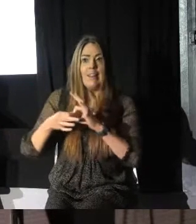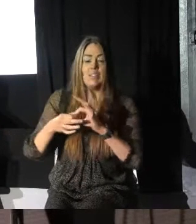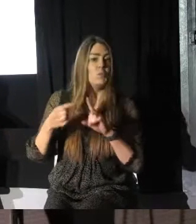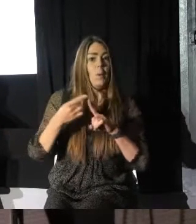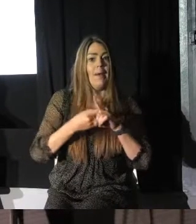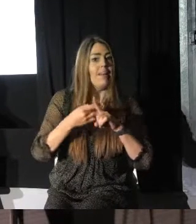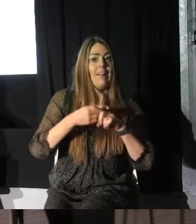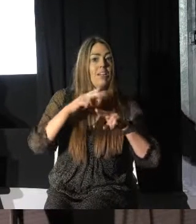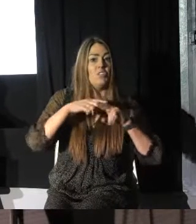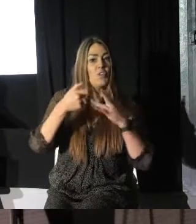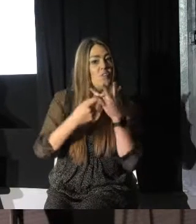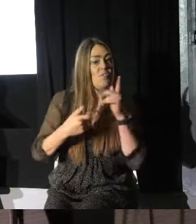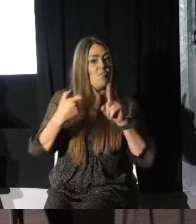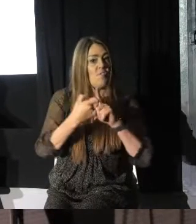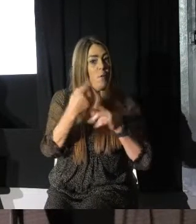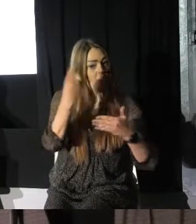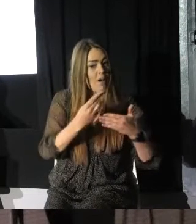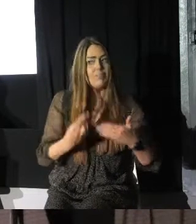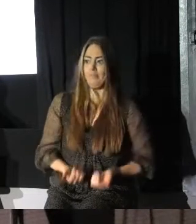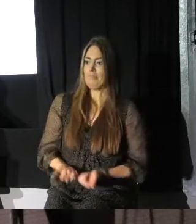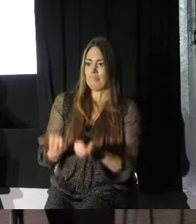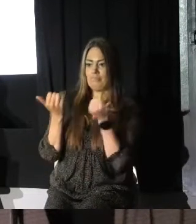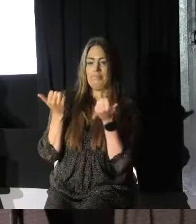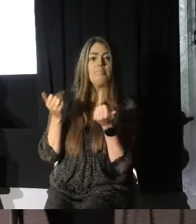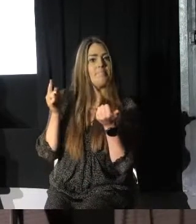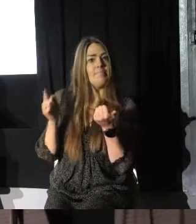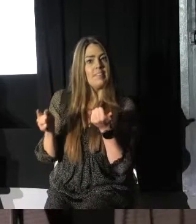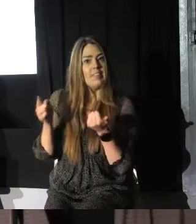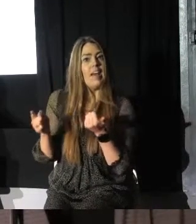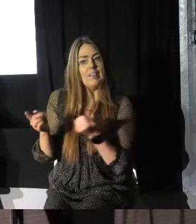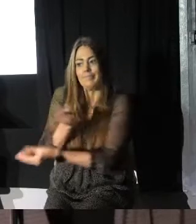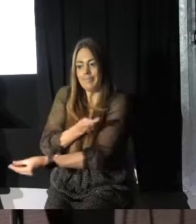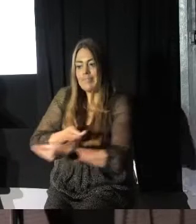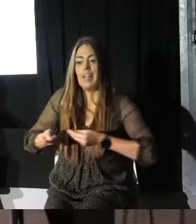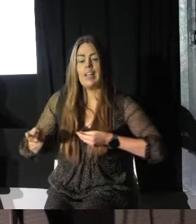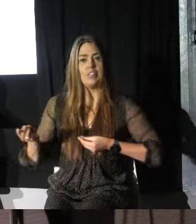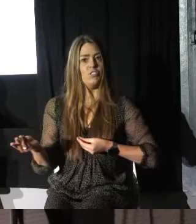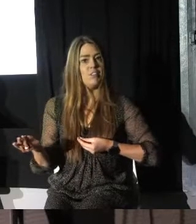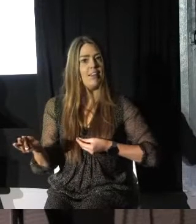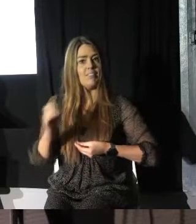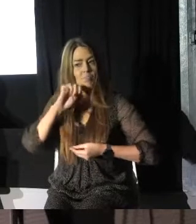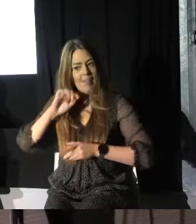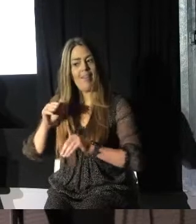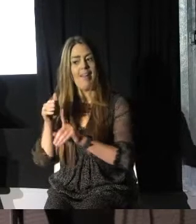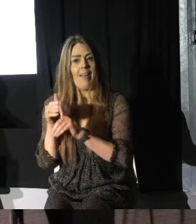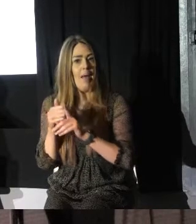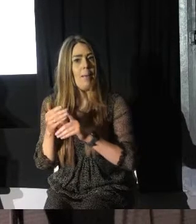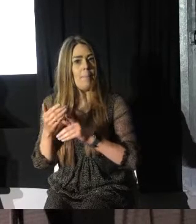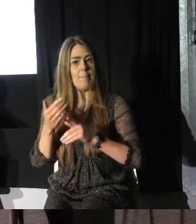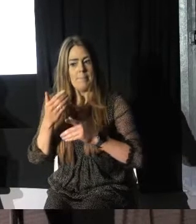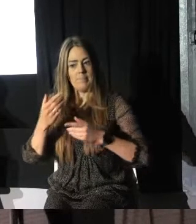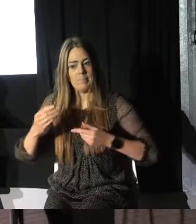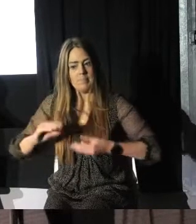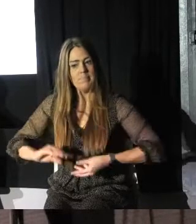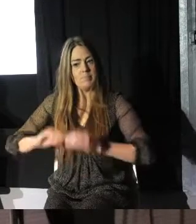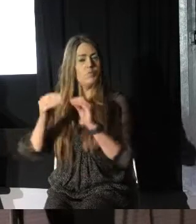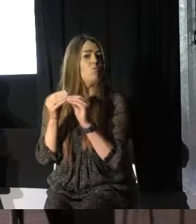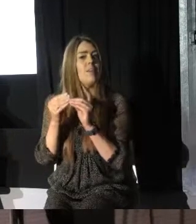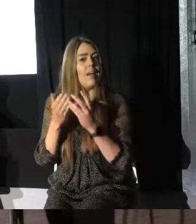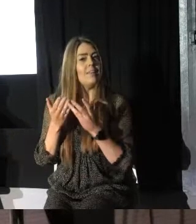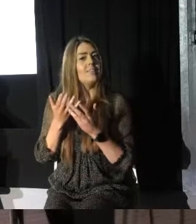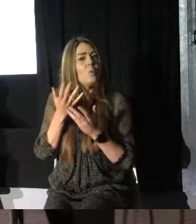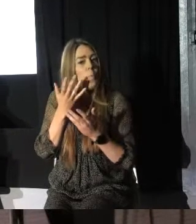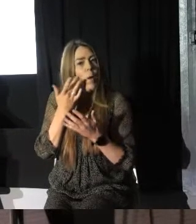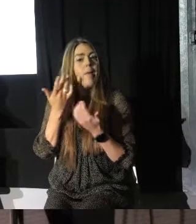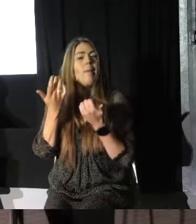art, fantastic. That's precisely the sort of exchange that we're going to be able to create once